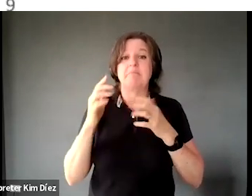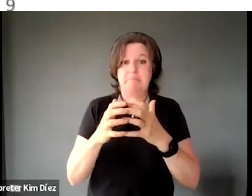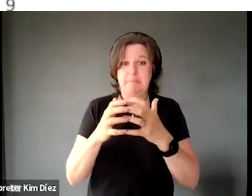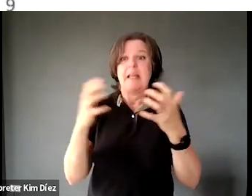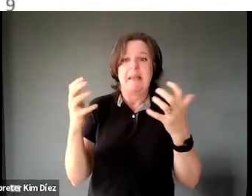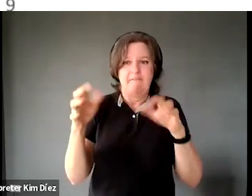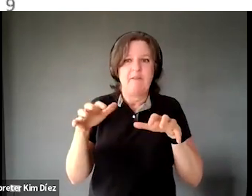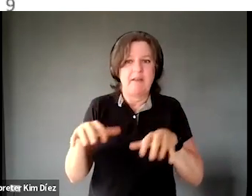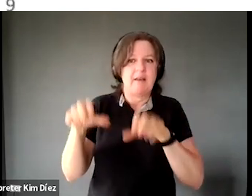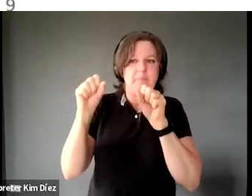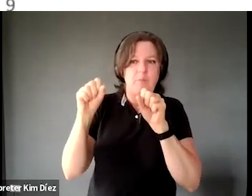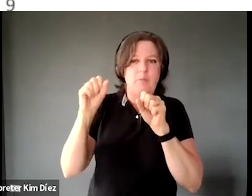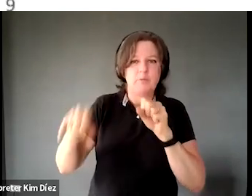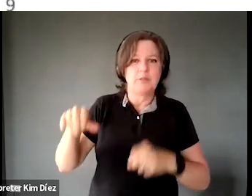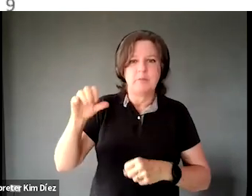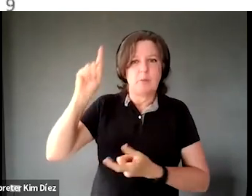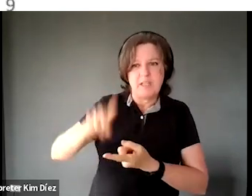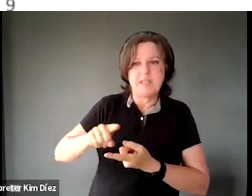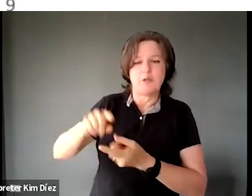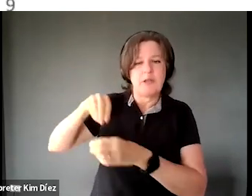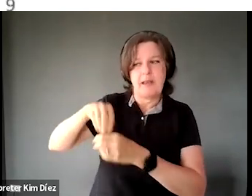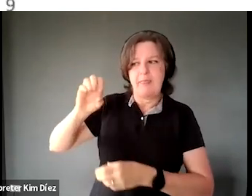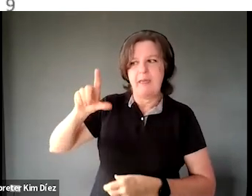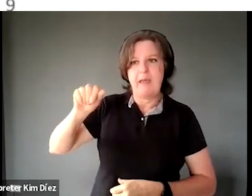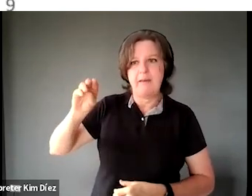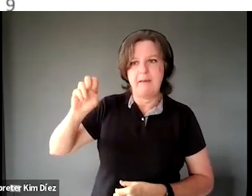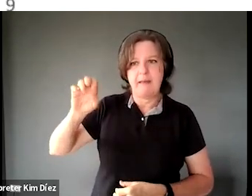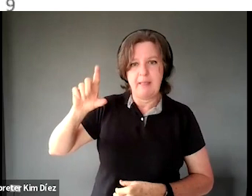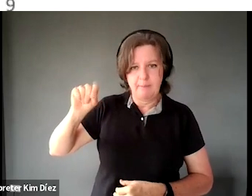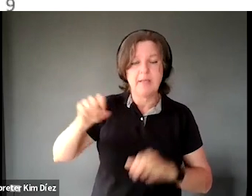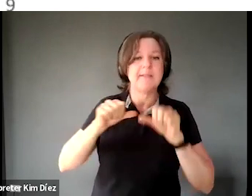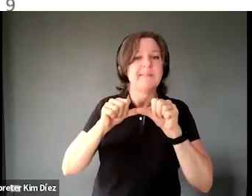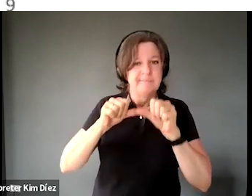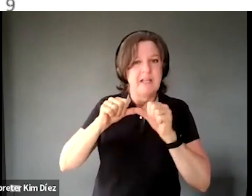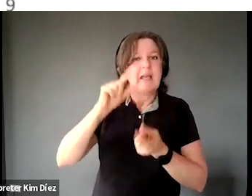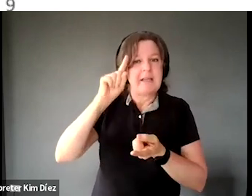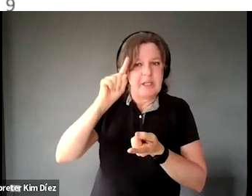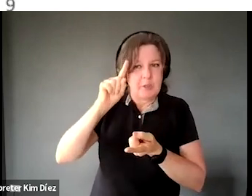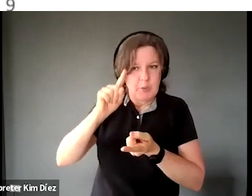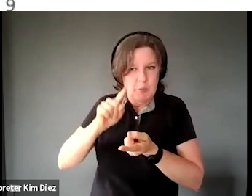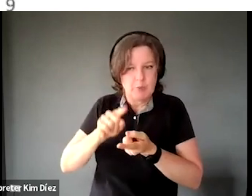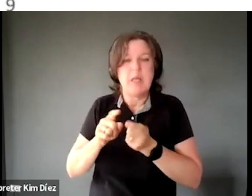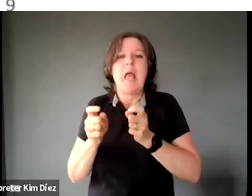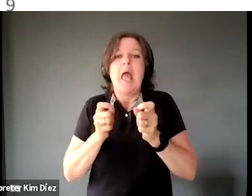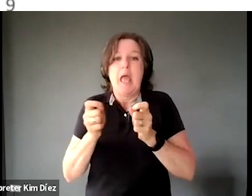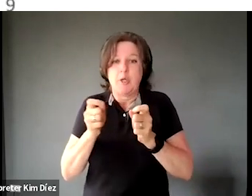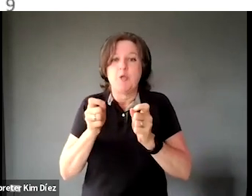we'll be reducing significantly the absorption of cadmium if we apply lime at the right moment